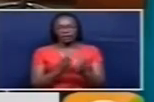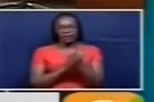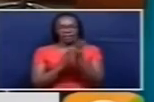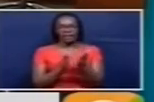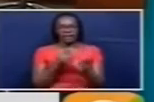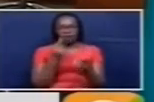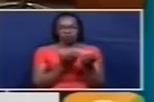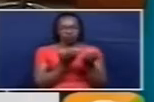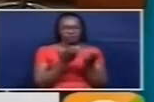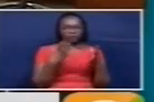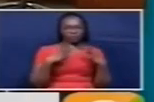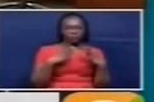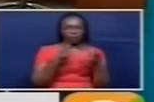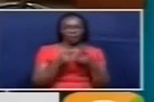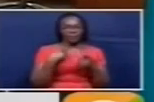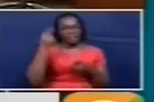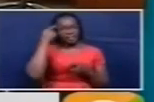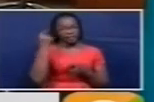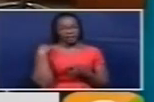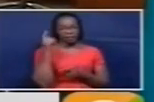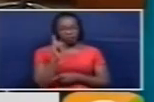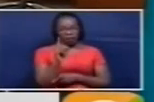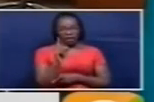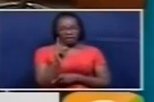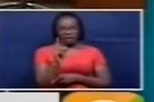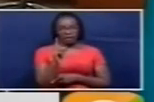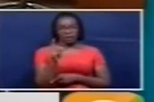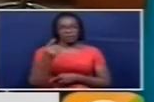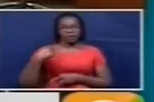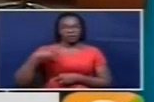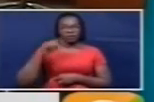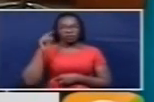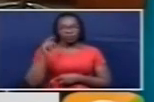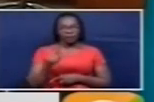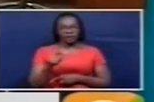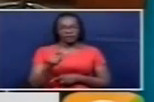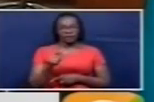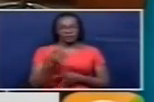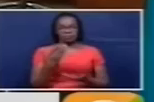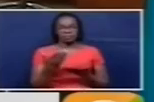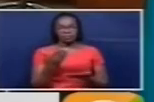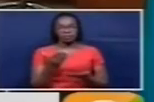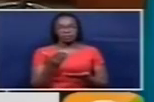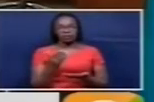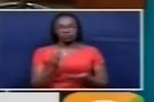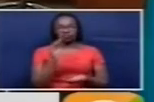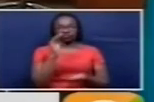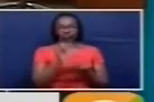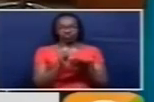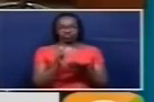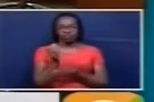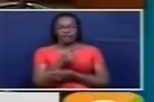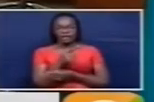the people in parliament. I think, number one, if we shrink the salaries of members of parliament, you're going to get a bigger budget to be able to do